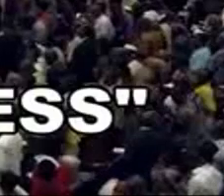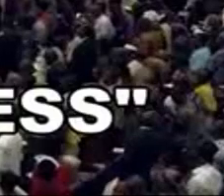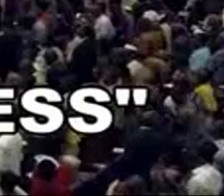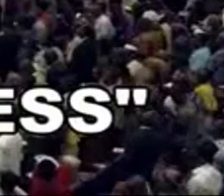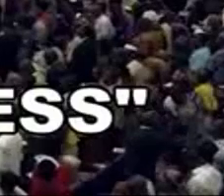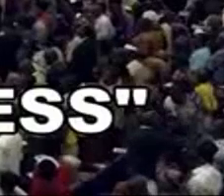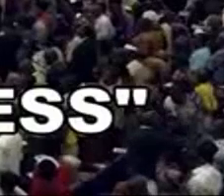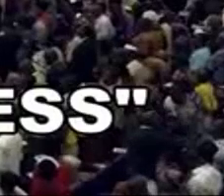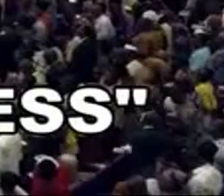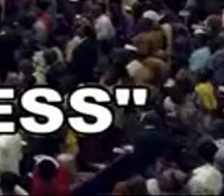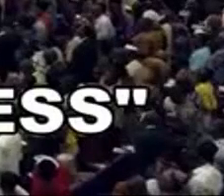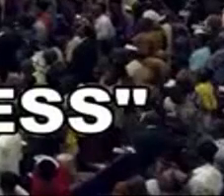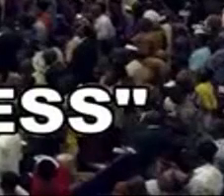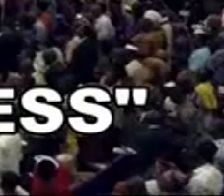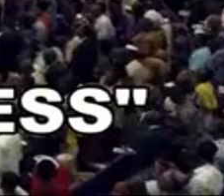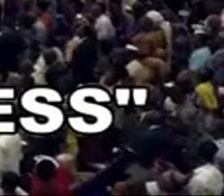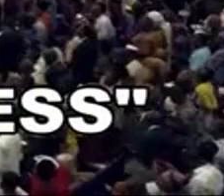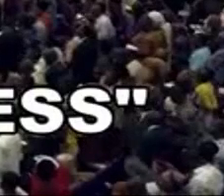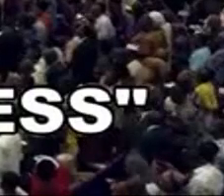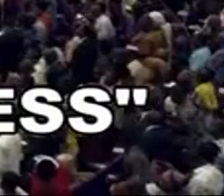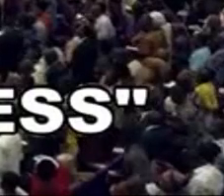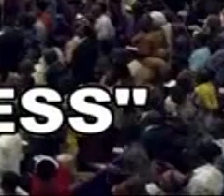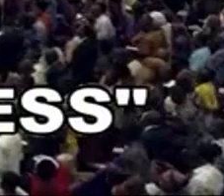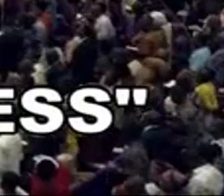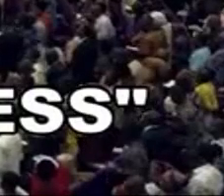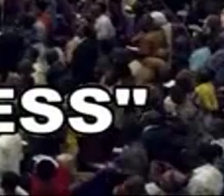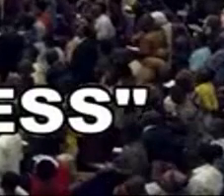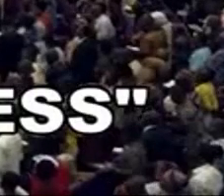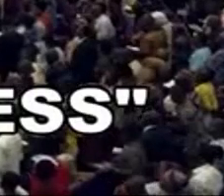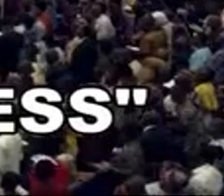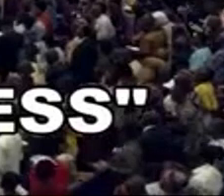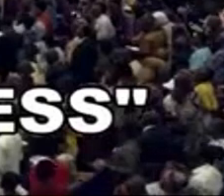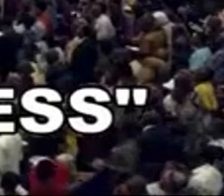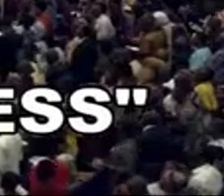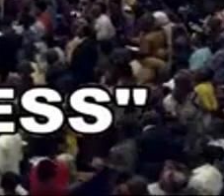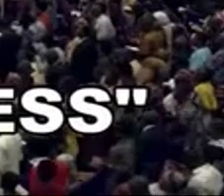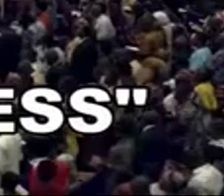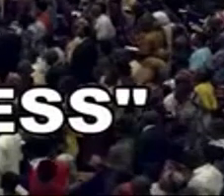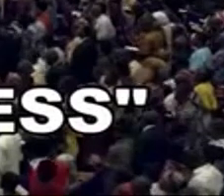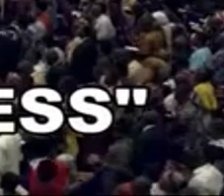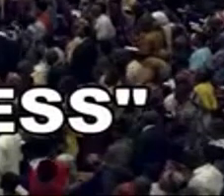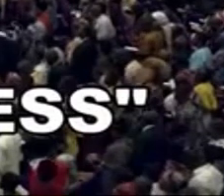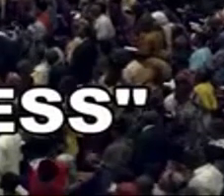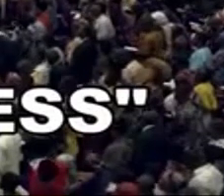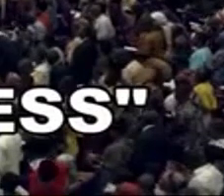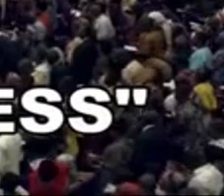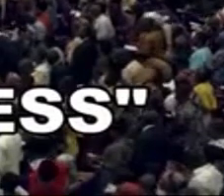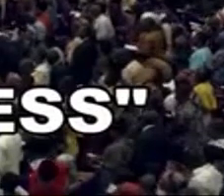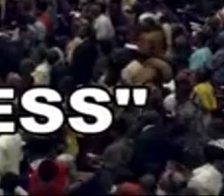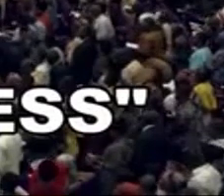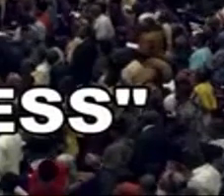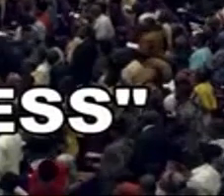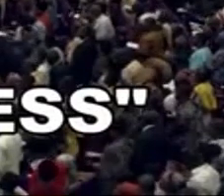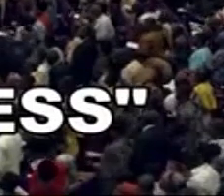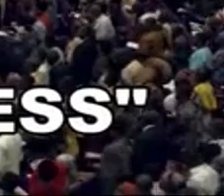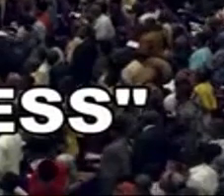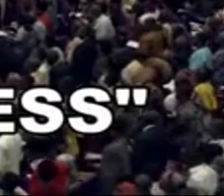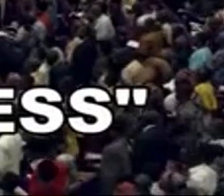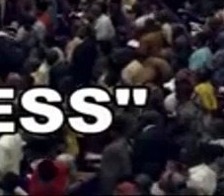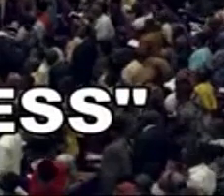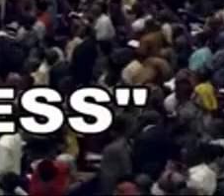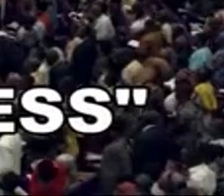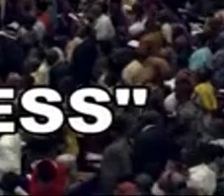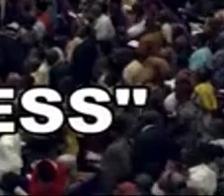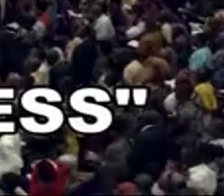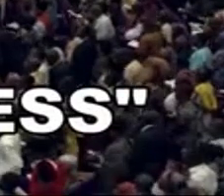Flee, call from the bondage of sin to be free. Call unto holiness, children of